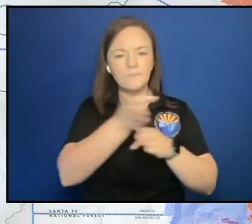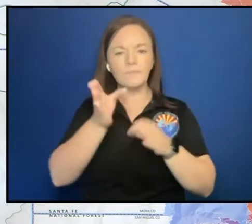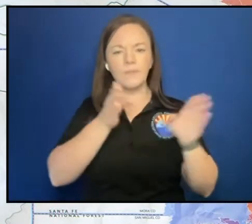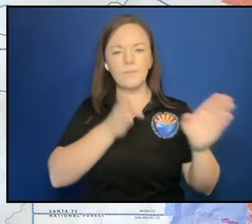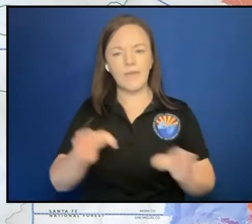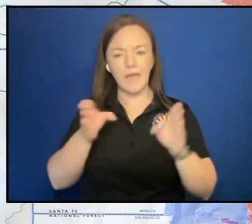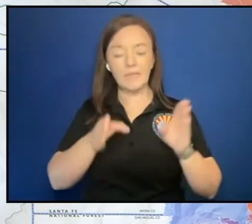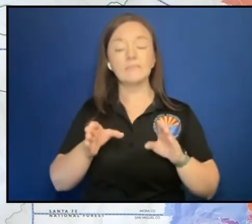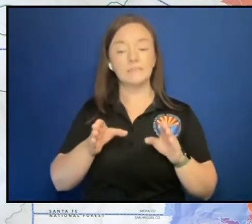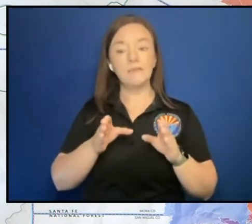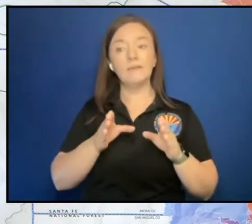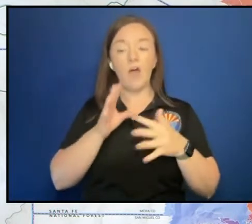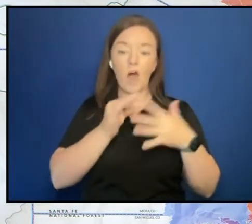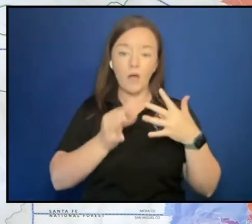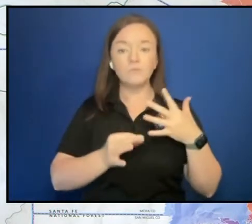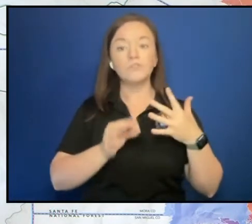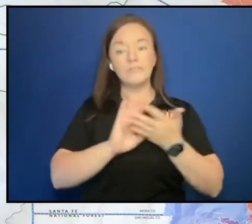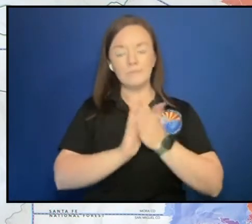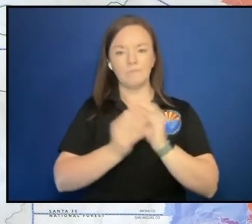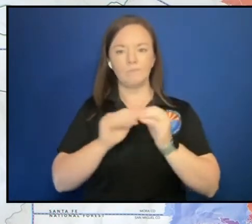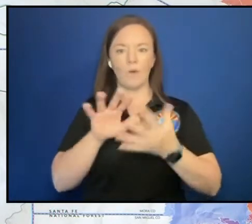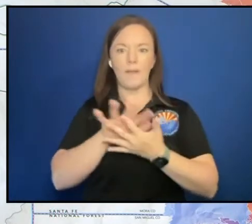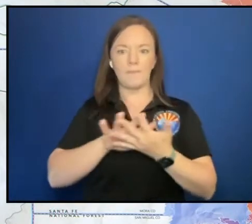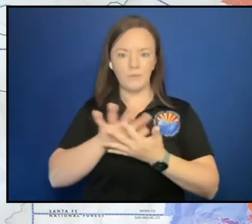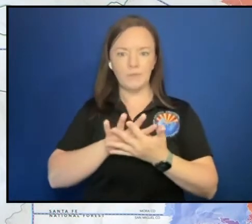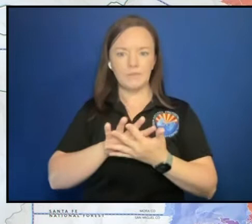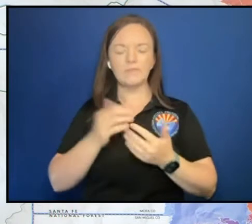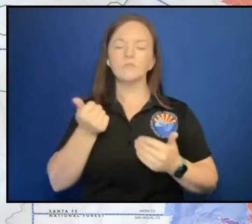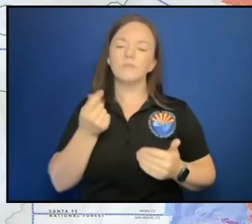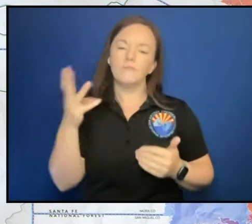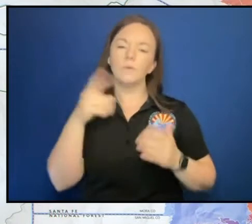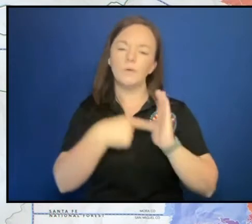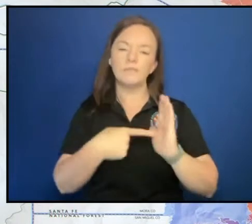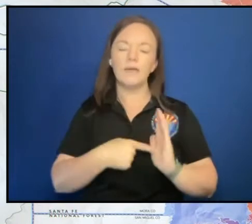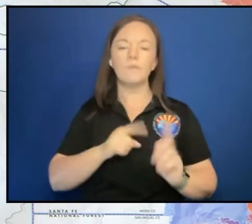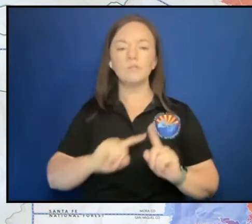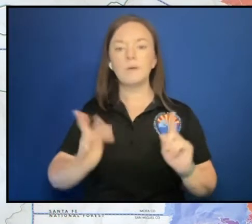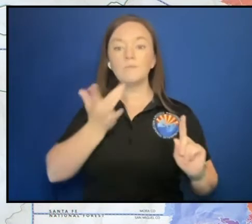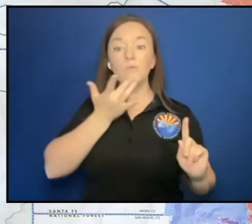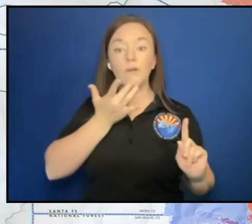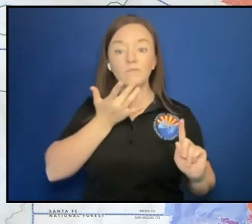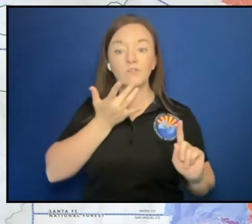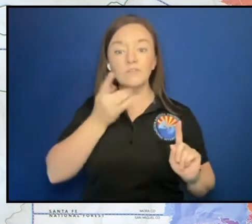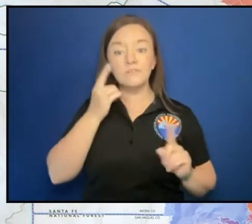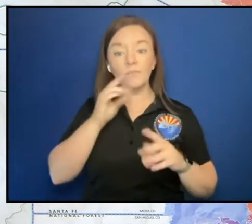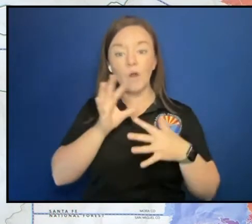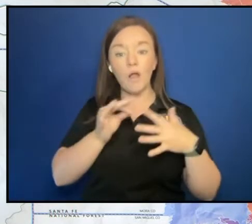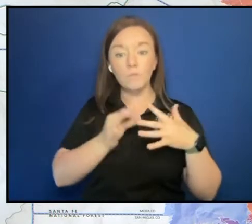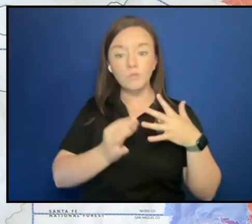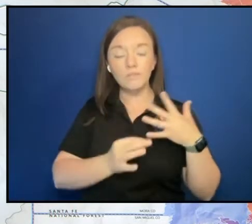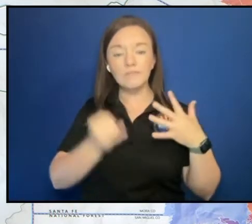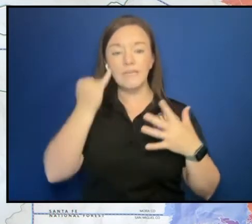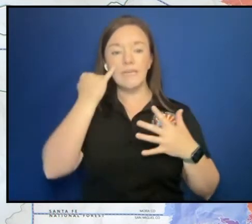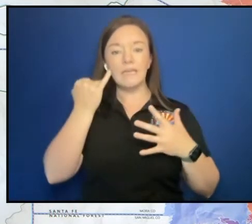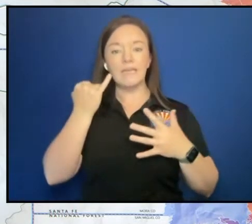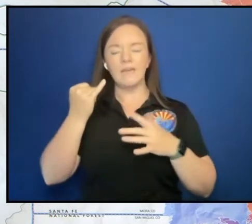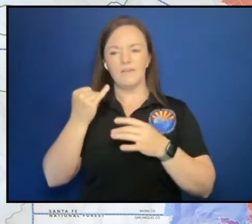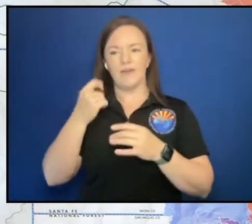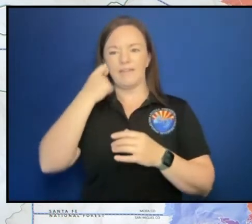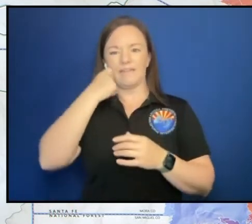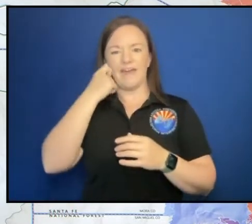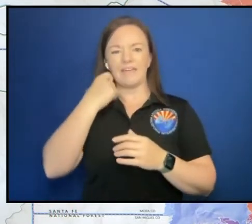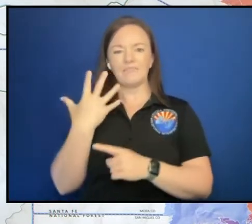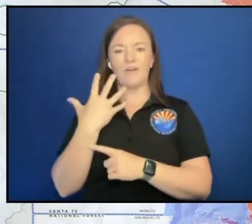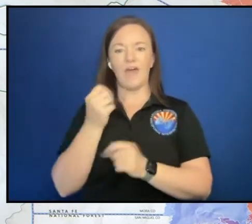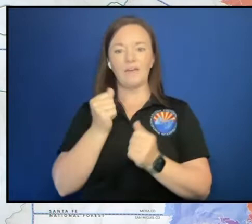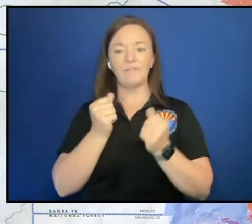ambiguity. There's a few of them, but the preference for options. If the last 5 fires I've been successful going